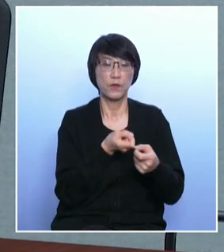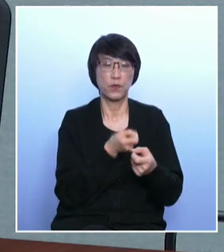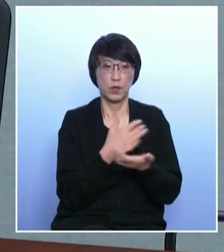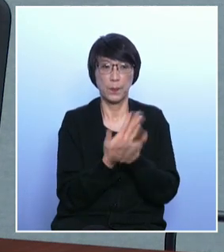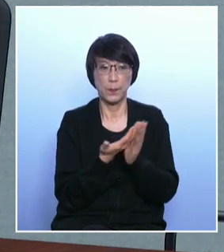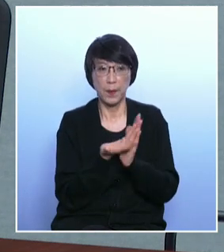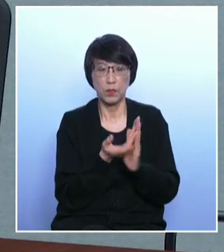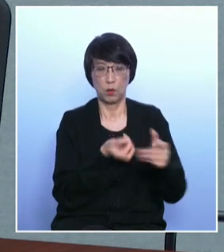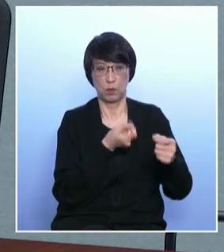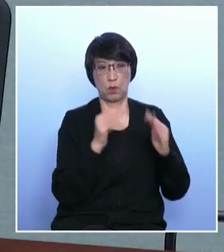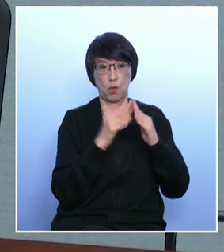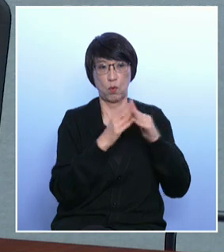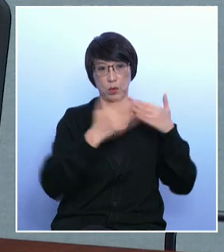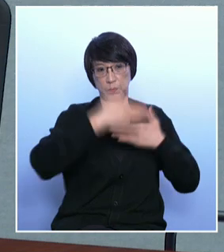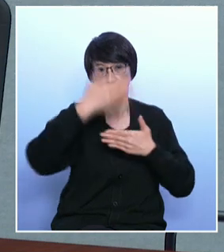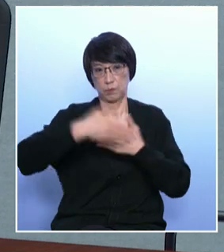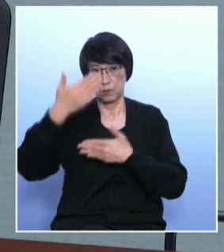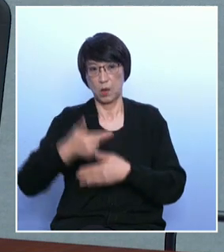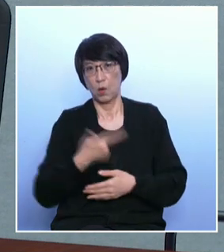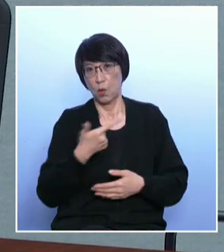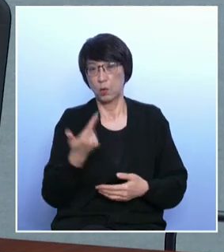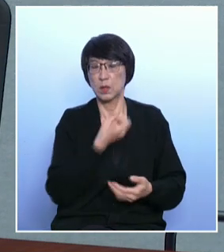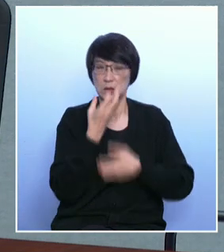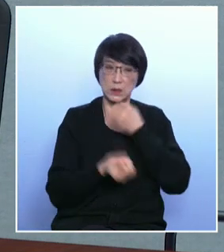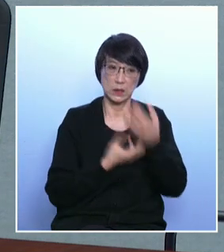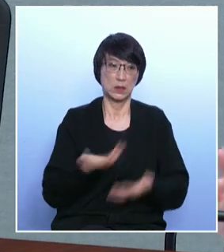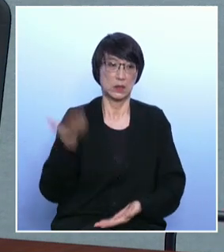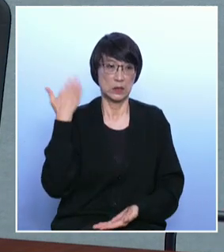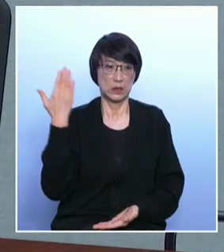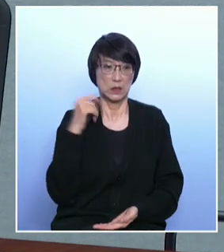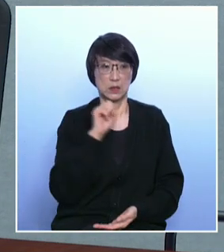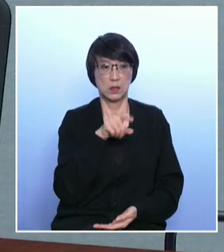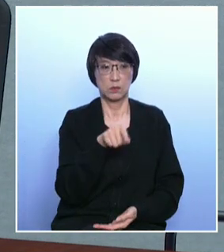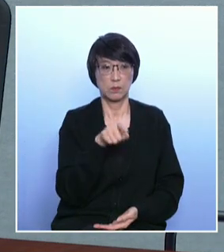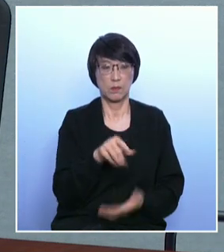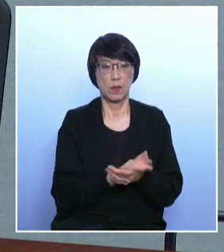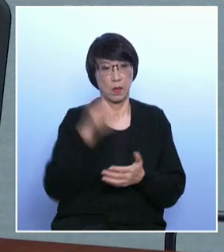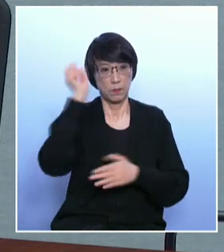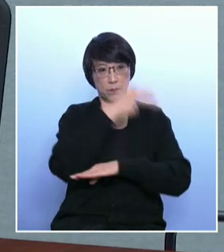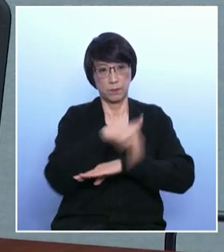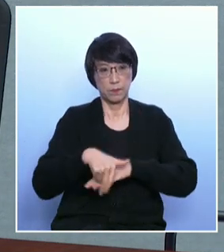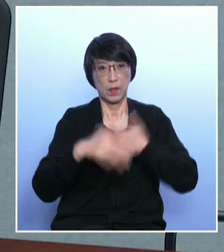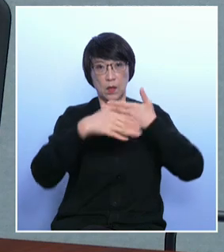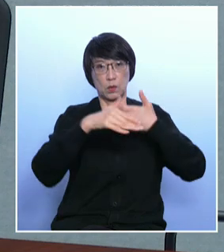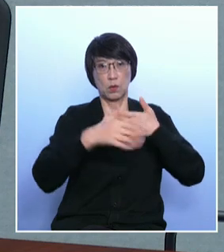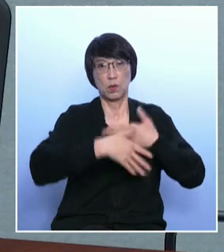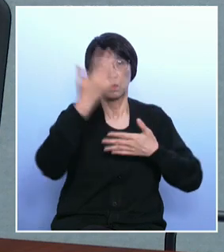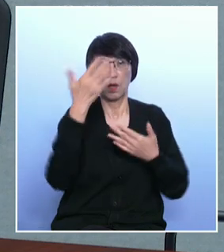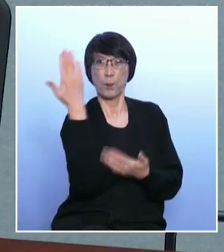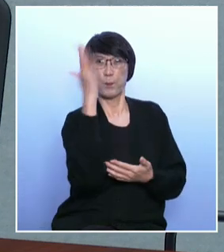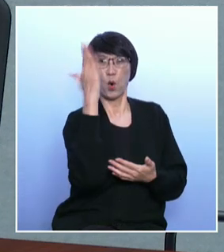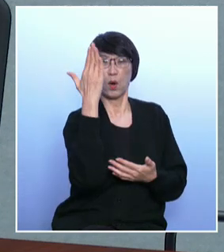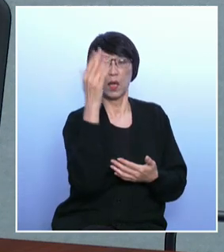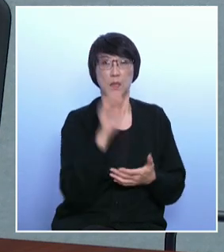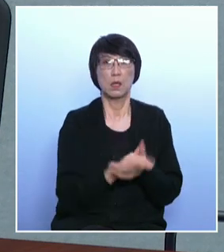consultation. For neighboring housing estates, they have a lot of different views. Say for the